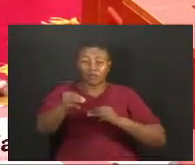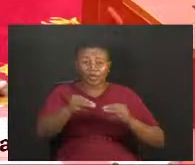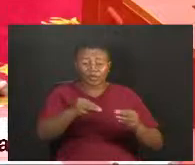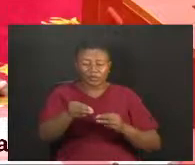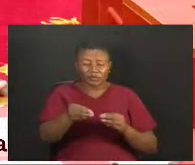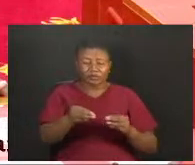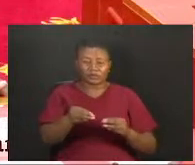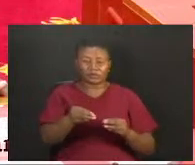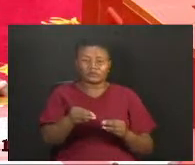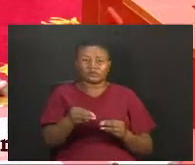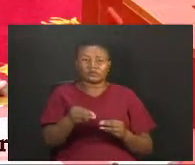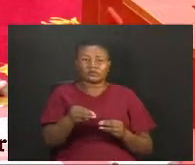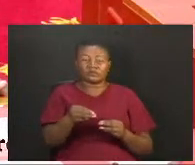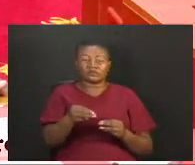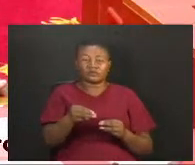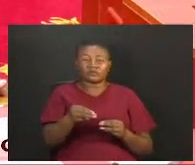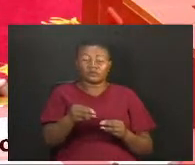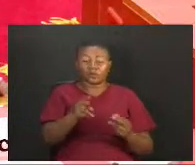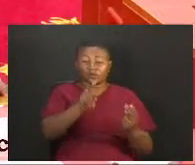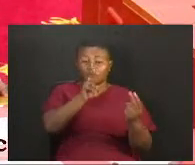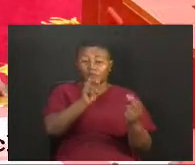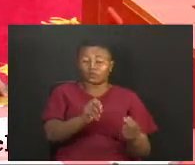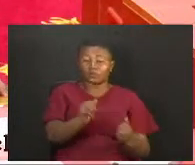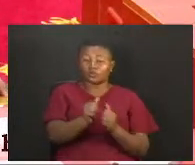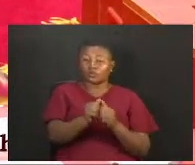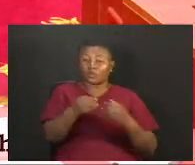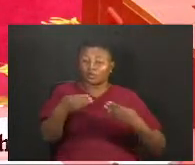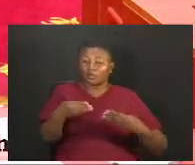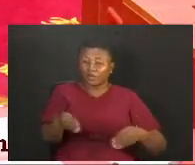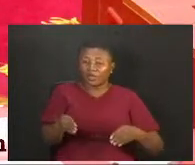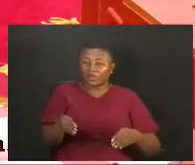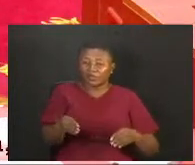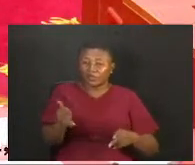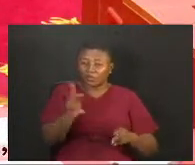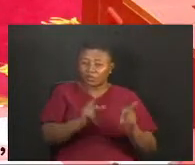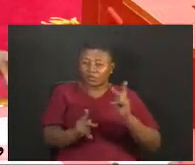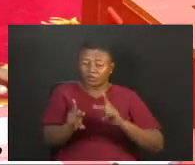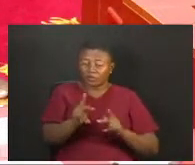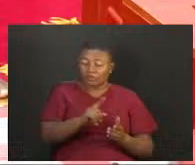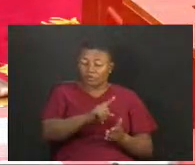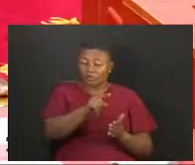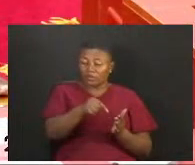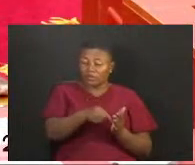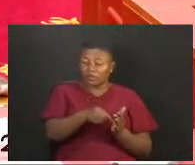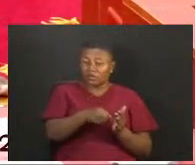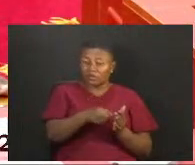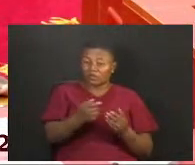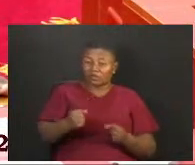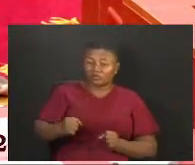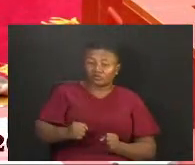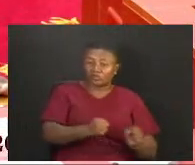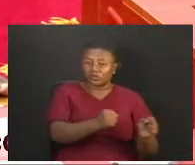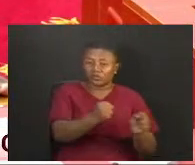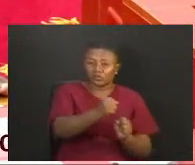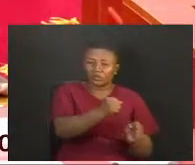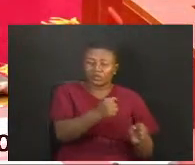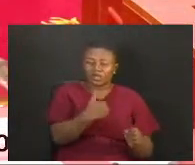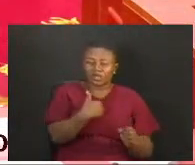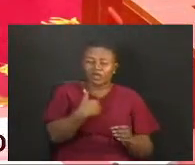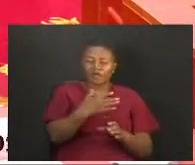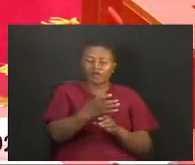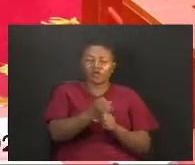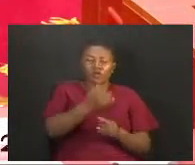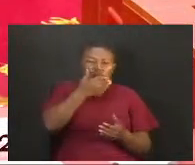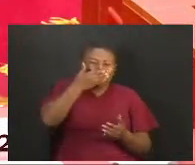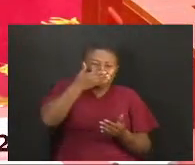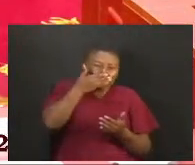in our engagement with the market, this management strategy has yielded sufficient